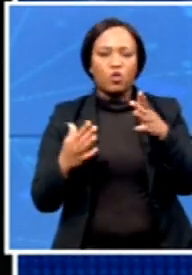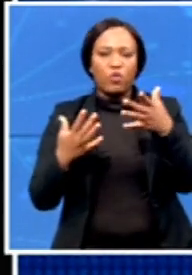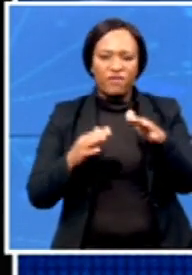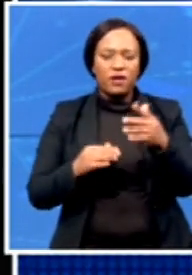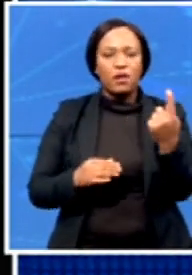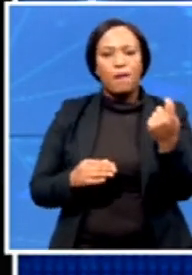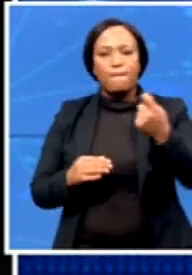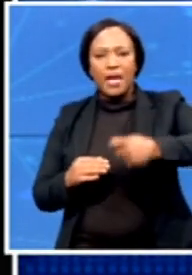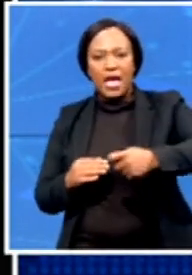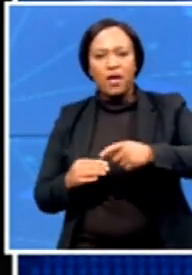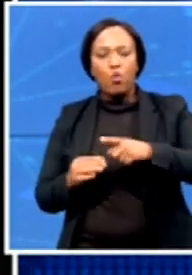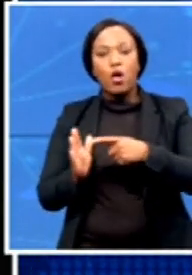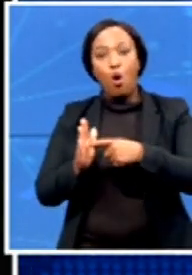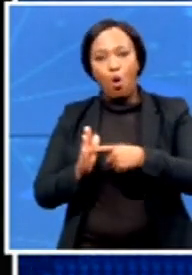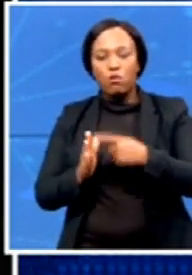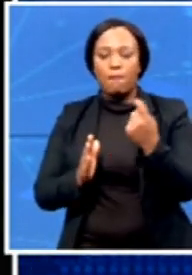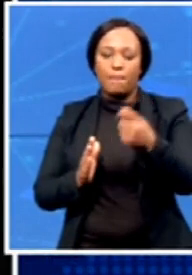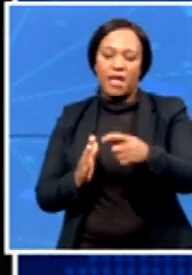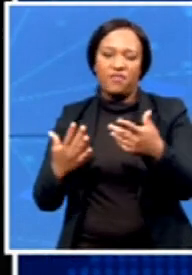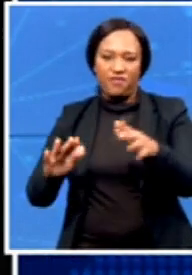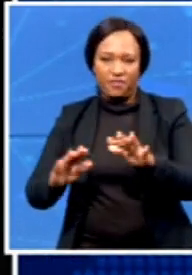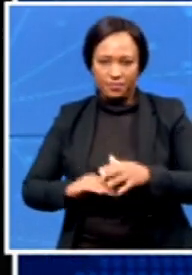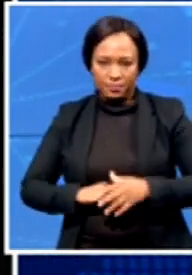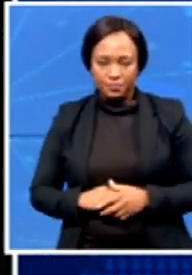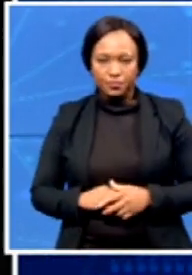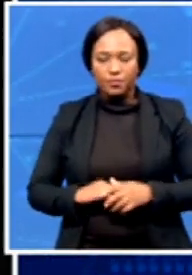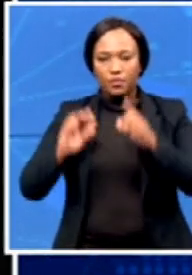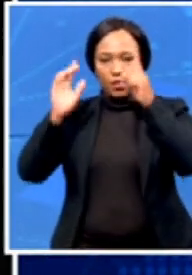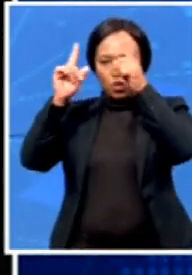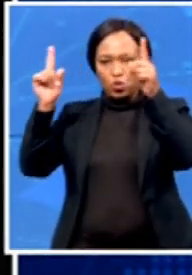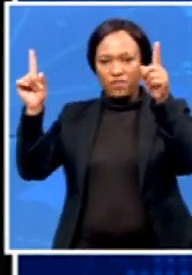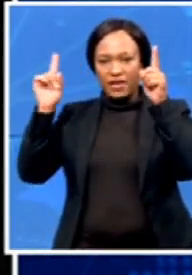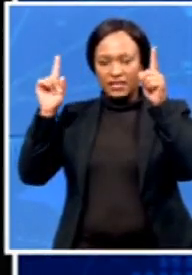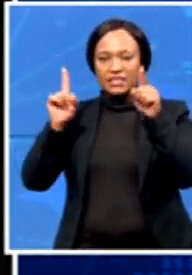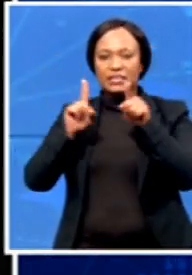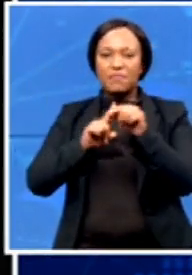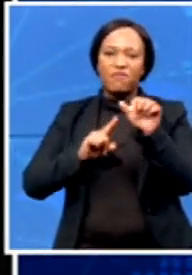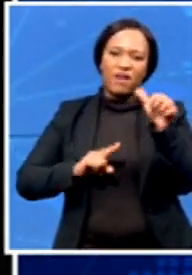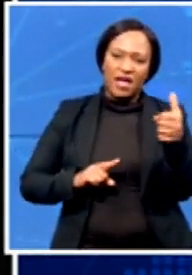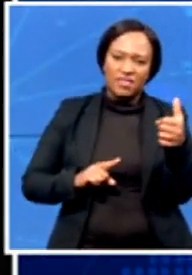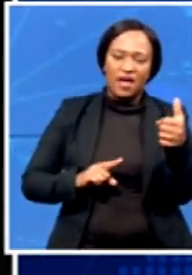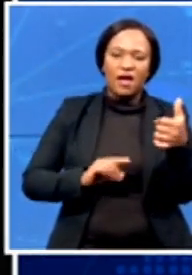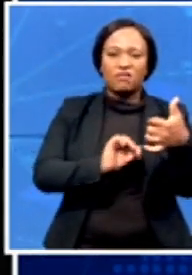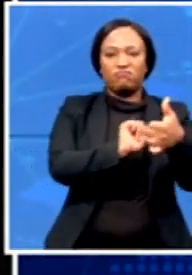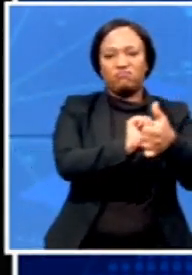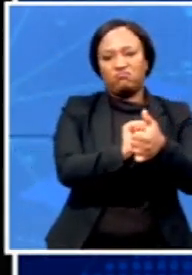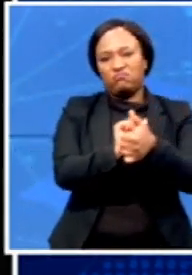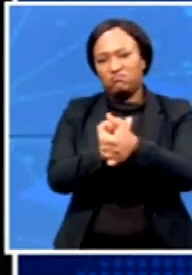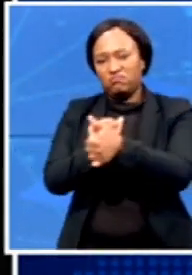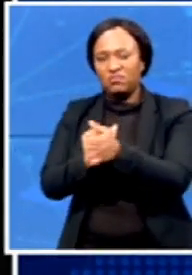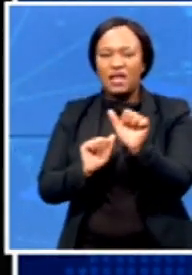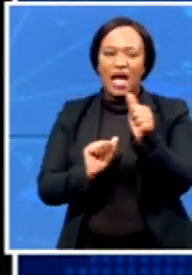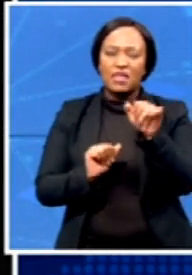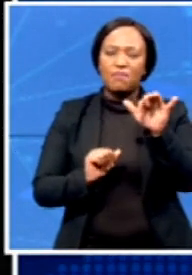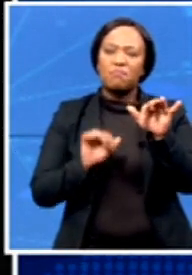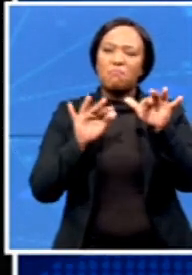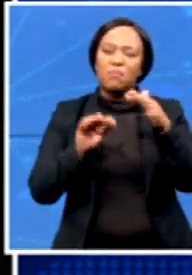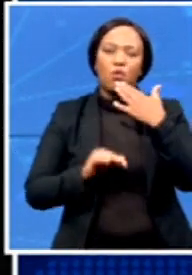the university, together with our alumni, other philanthropists and business, was able to